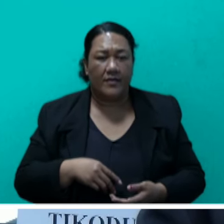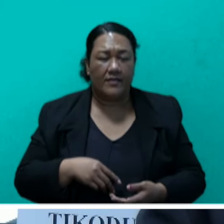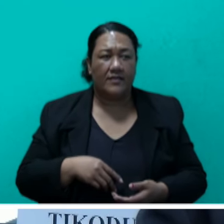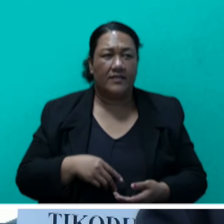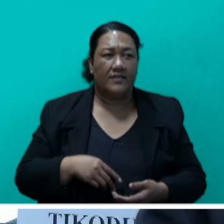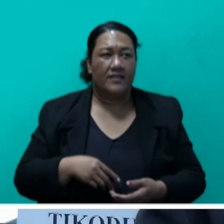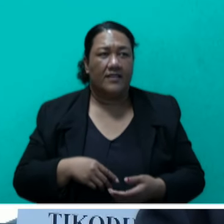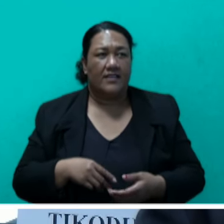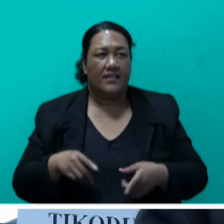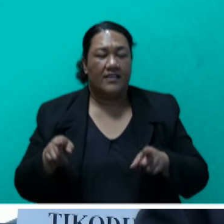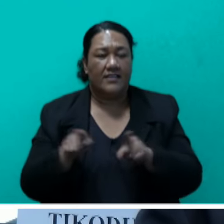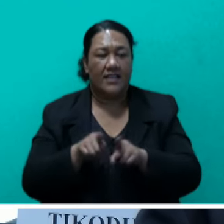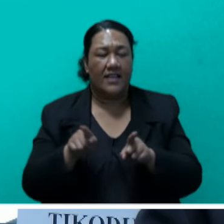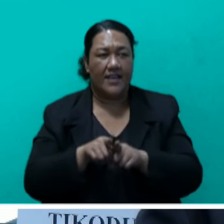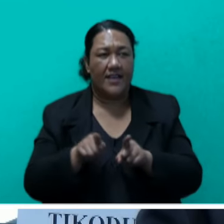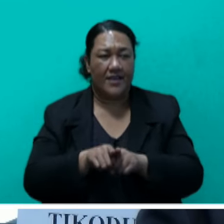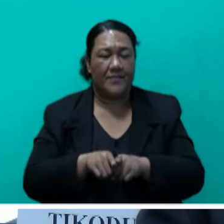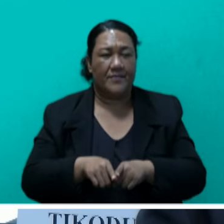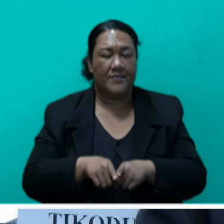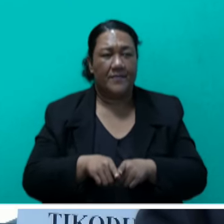by investing in the rail network.